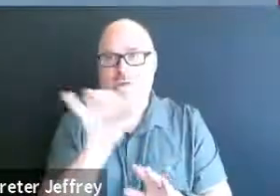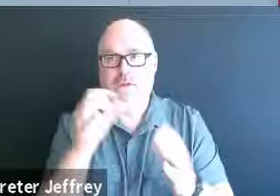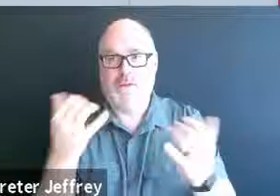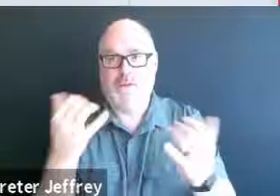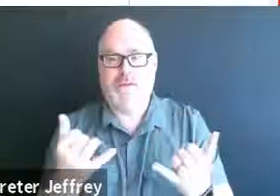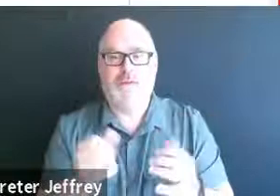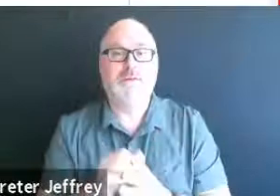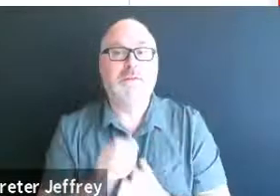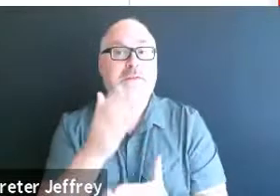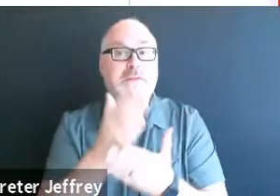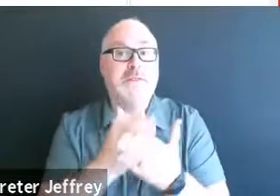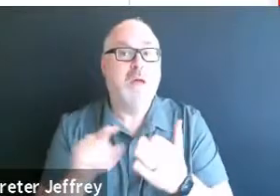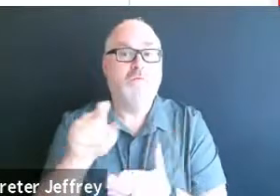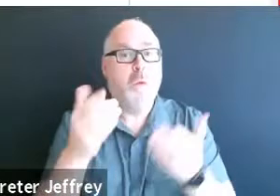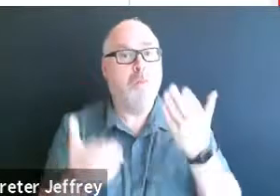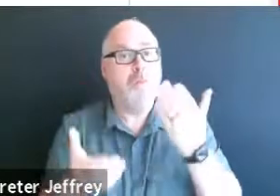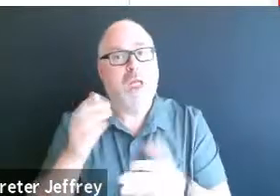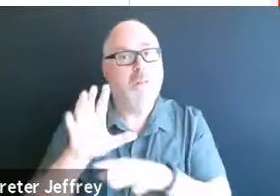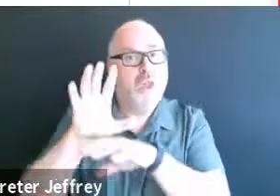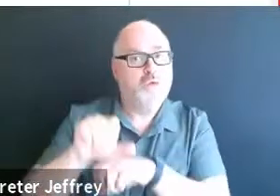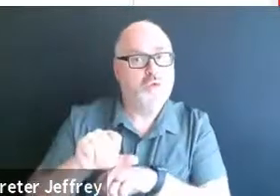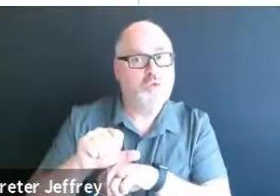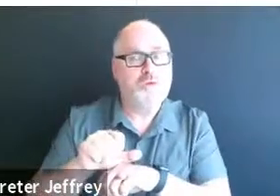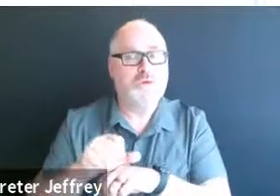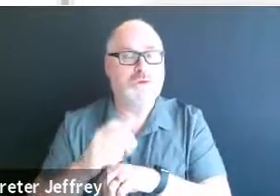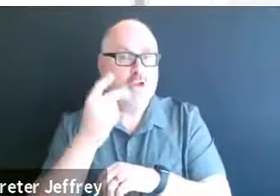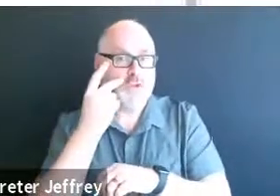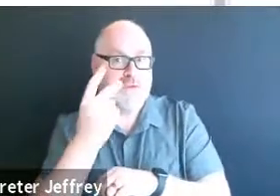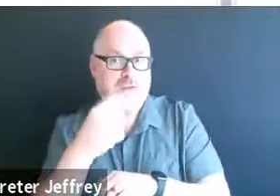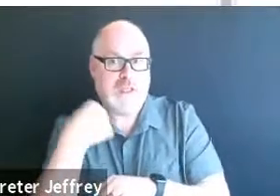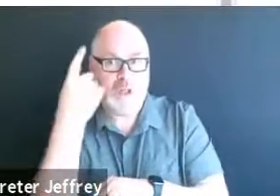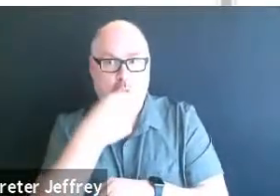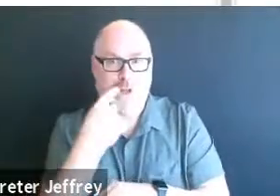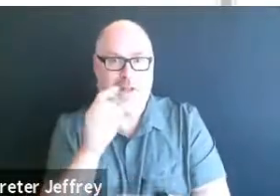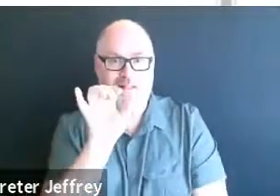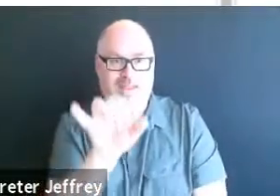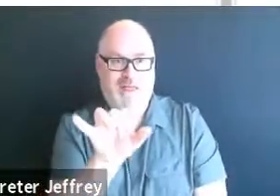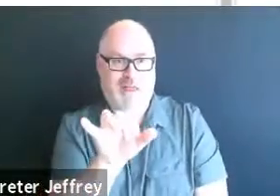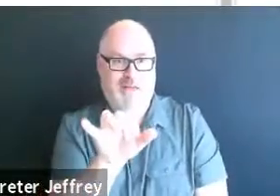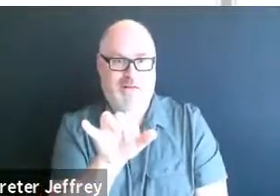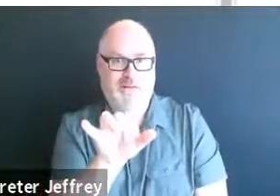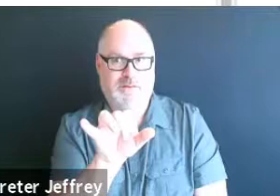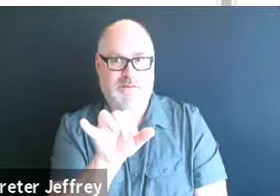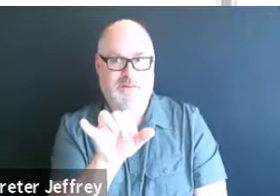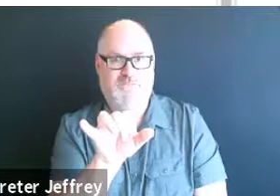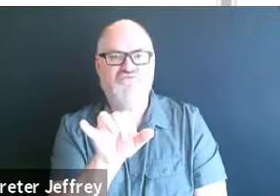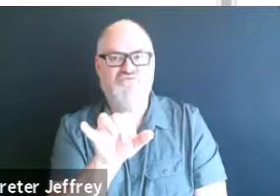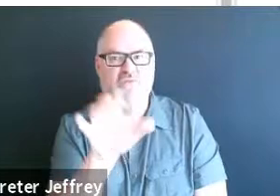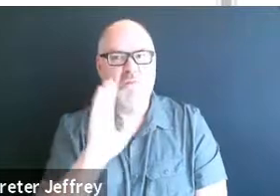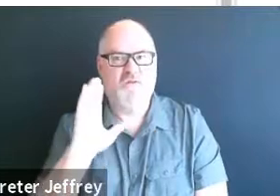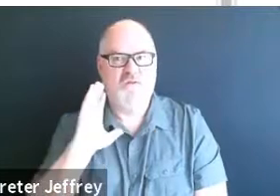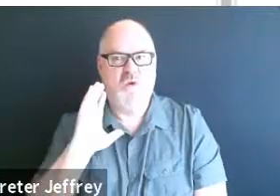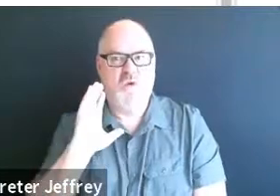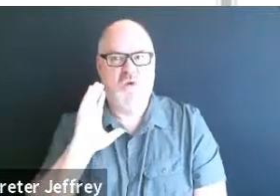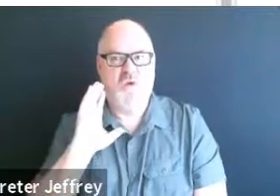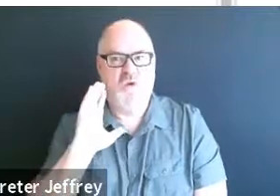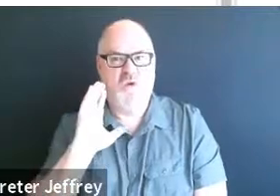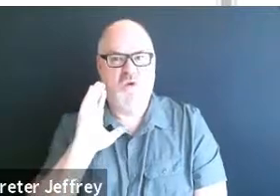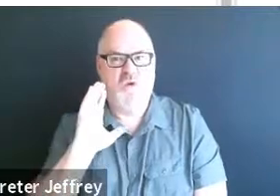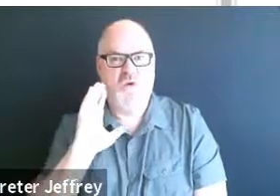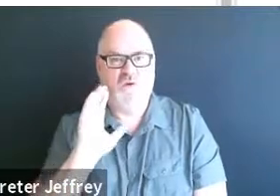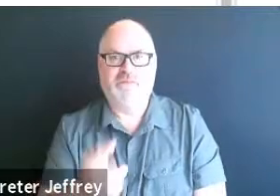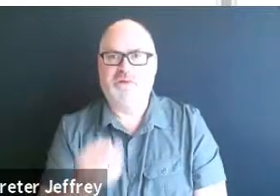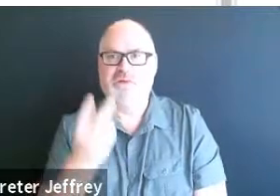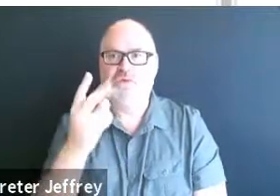So some of you might be used to it looking a lot like this. This is what it looked like before the update with the